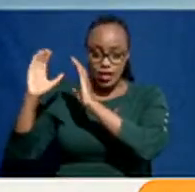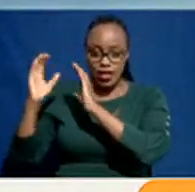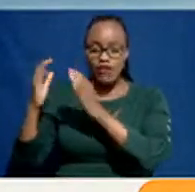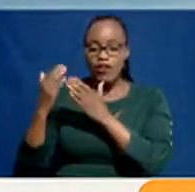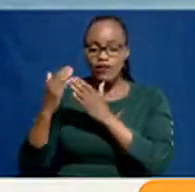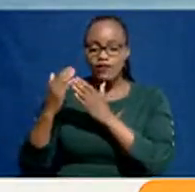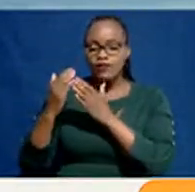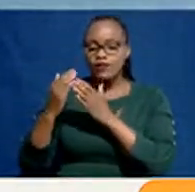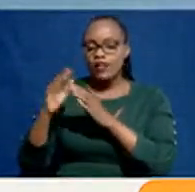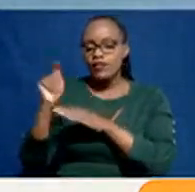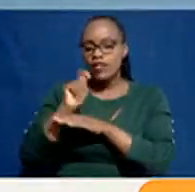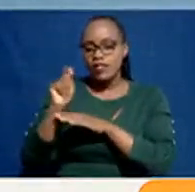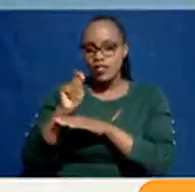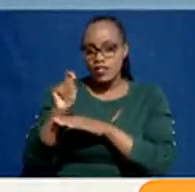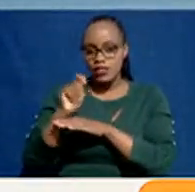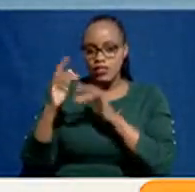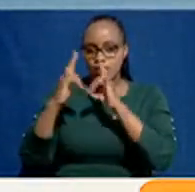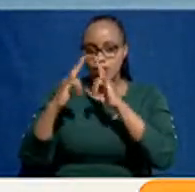camp.